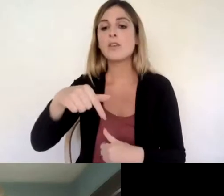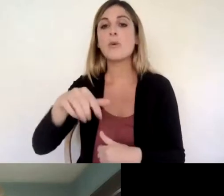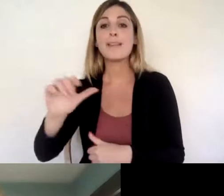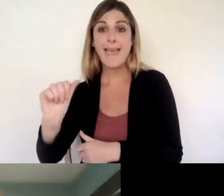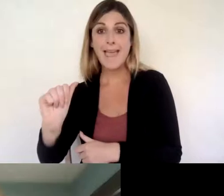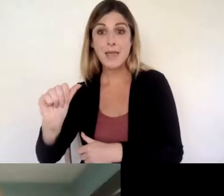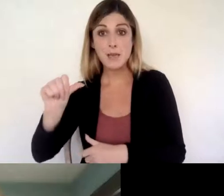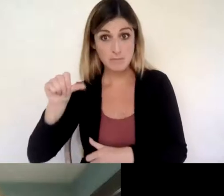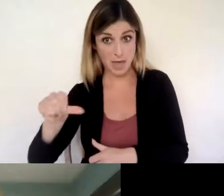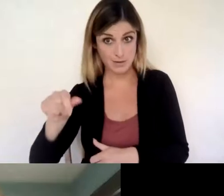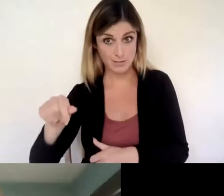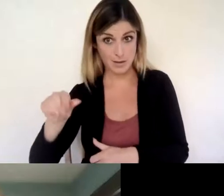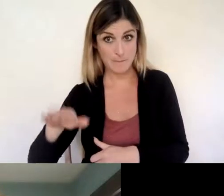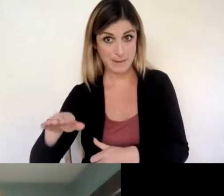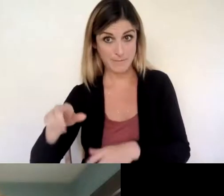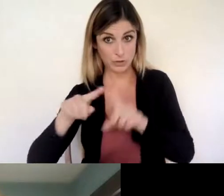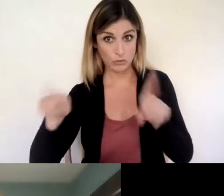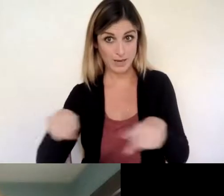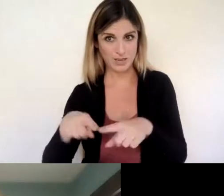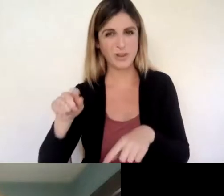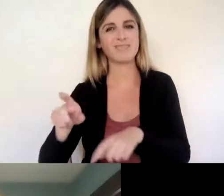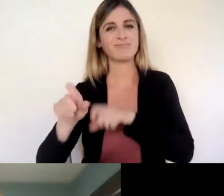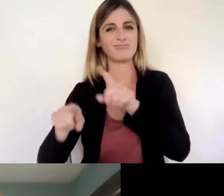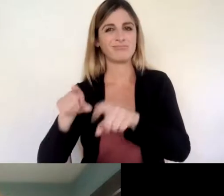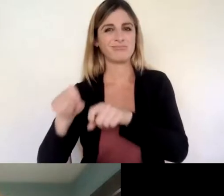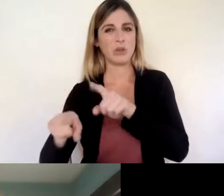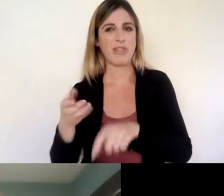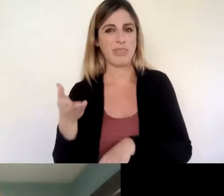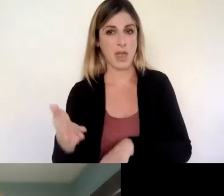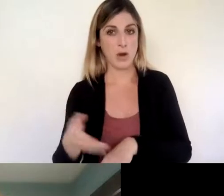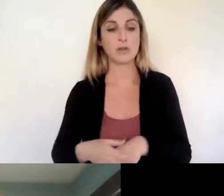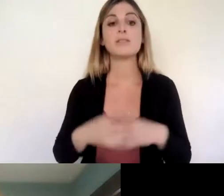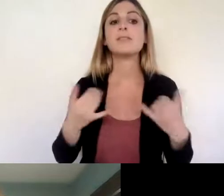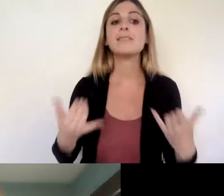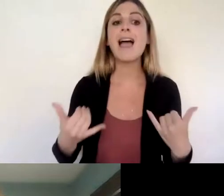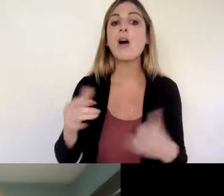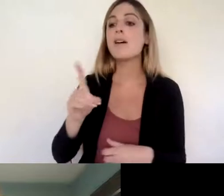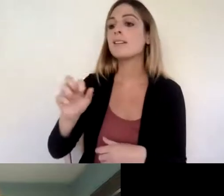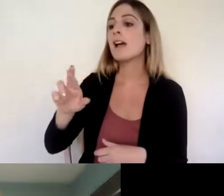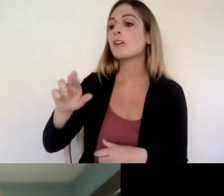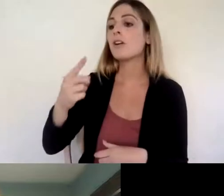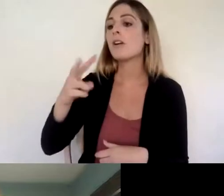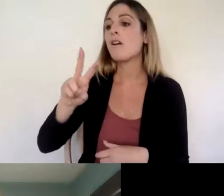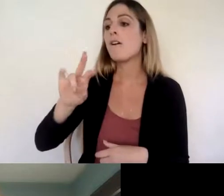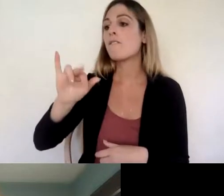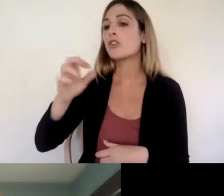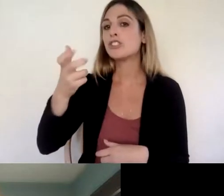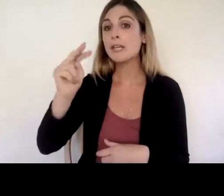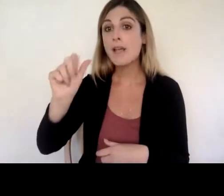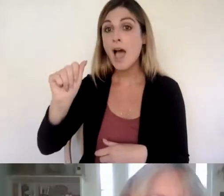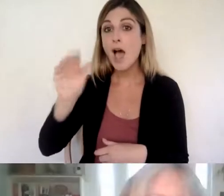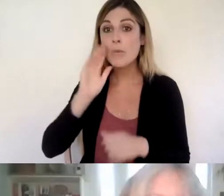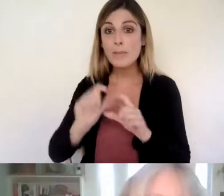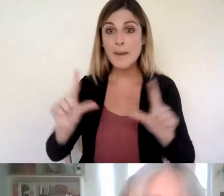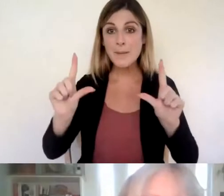And now I would ask Dr. Ginny Messina to turn on her video and she will magically appear to